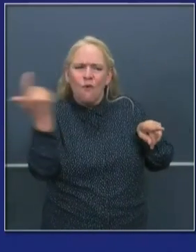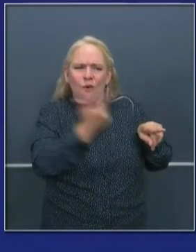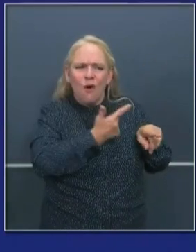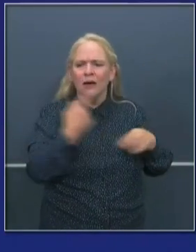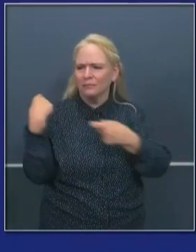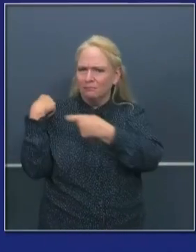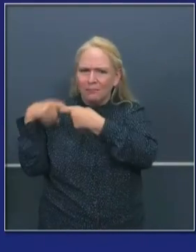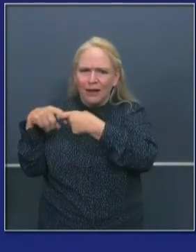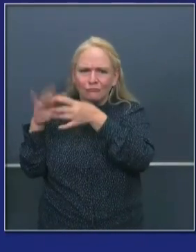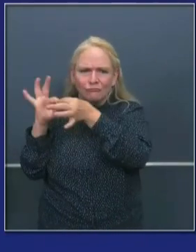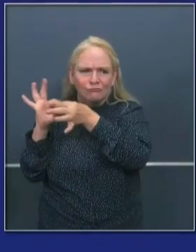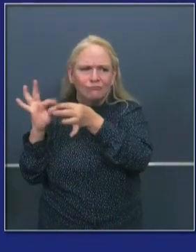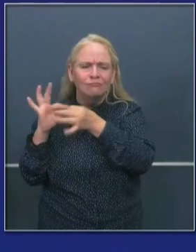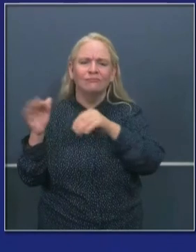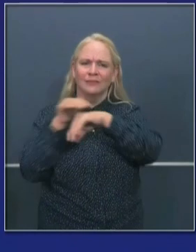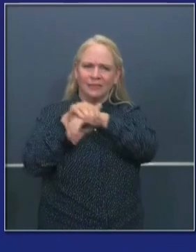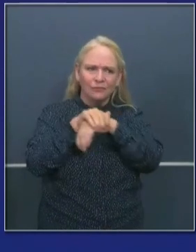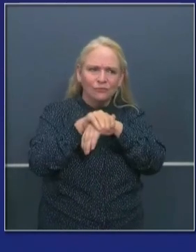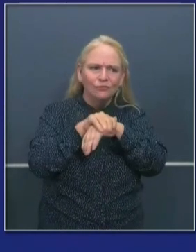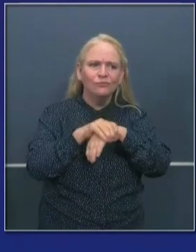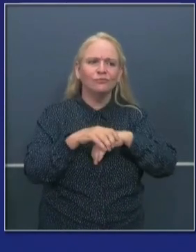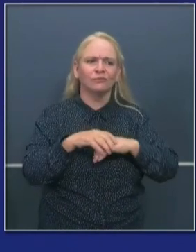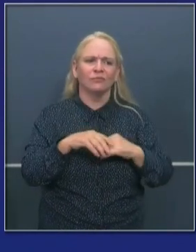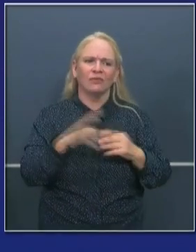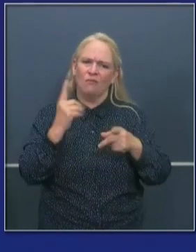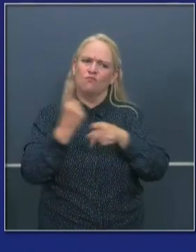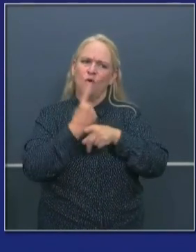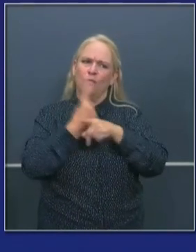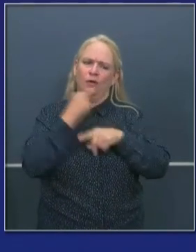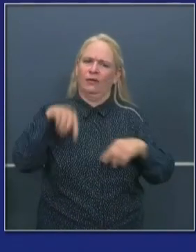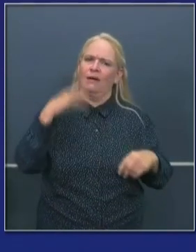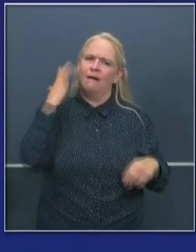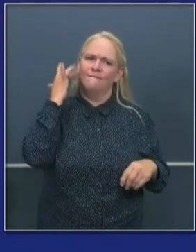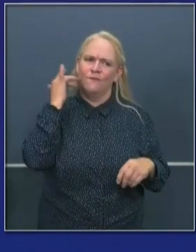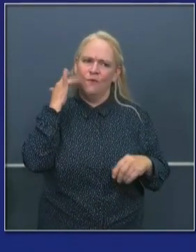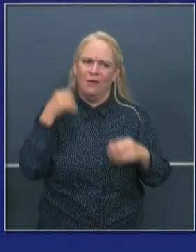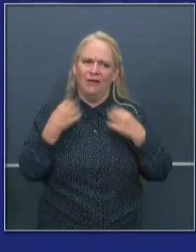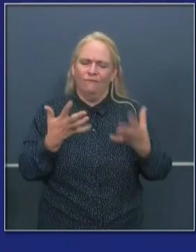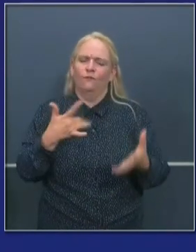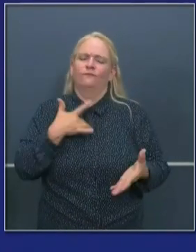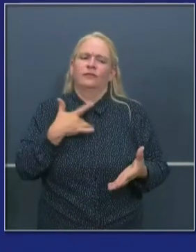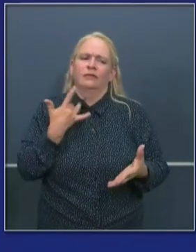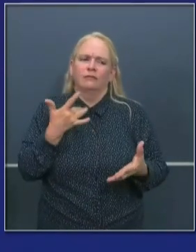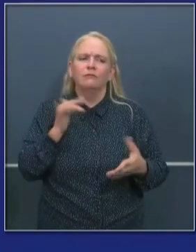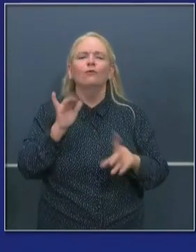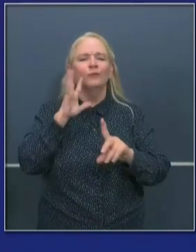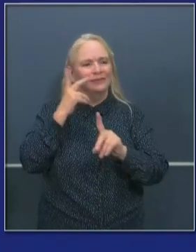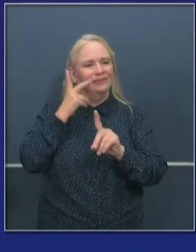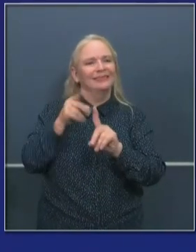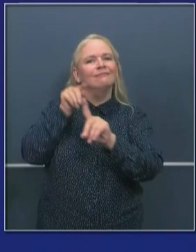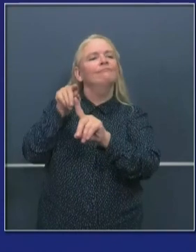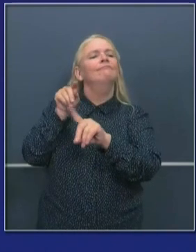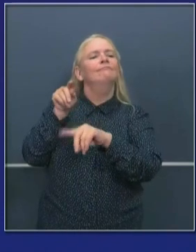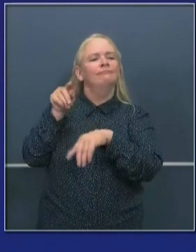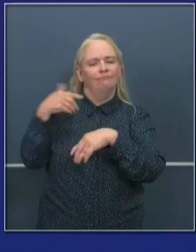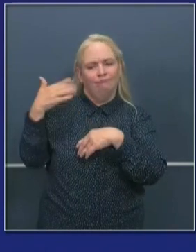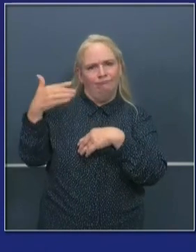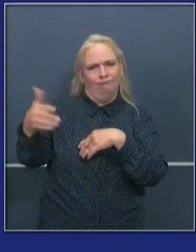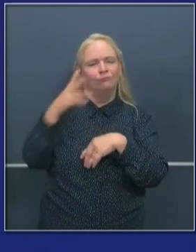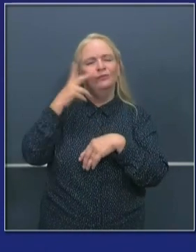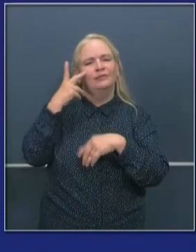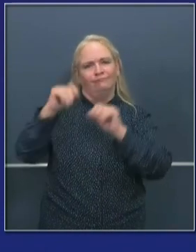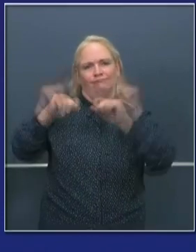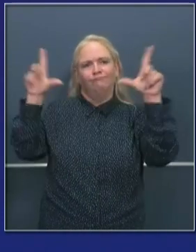is absolutely appropriate in the state of California. It gives you a sense of what you'll start seeing out there. Accordingly, we have now